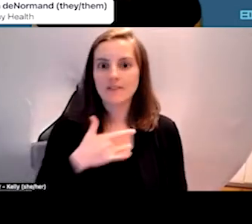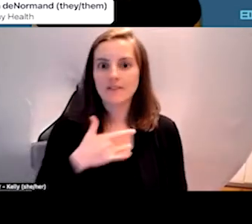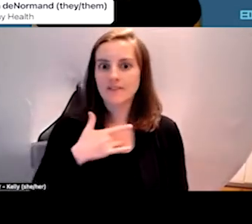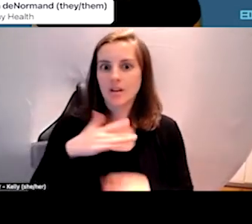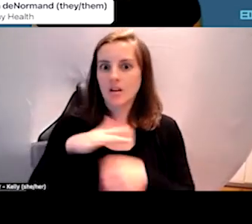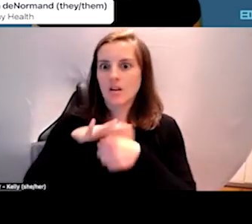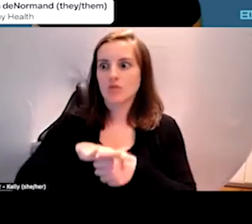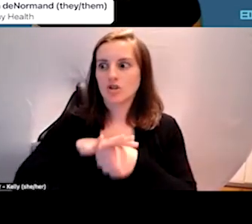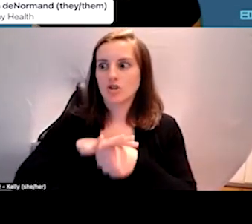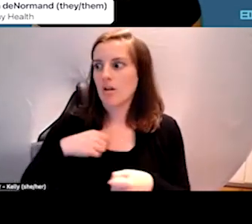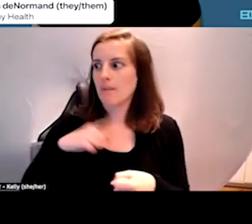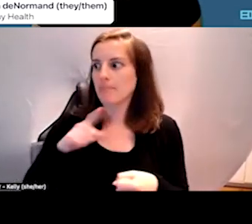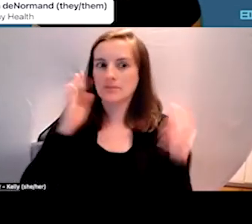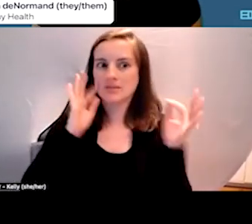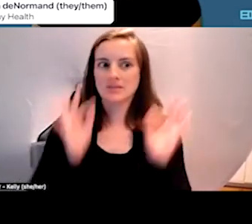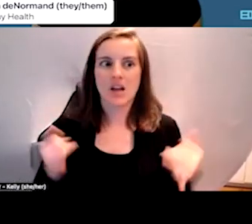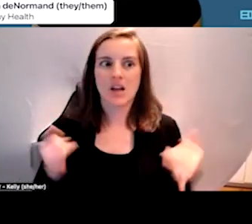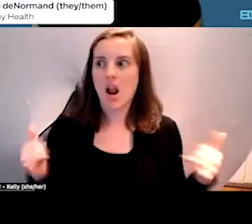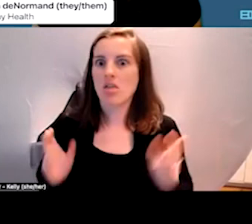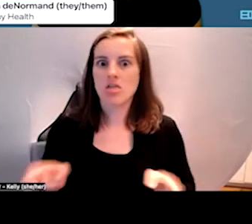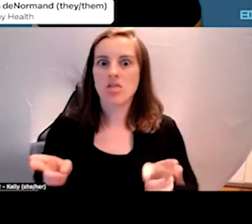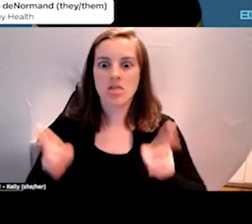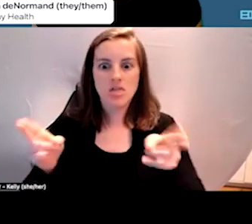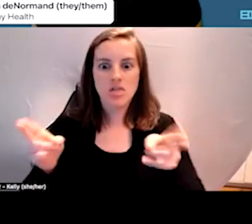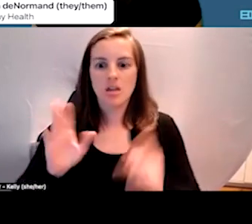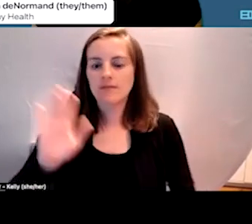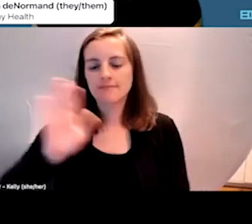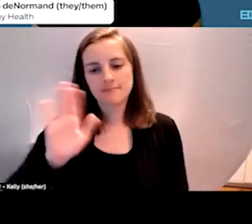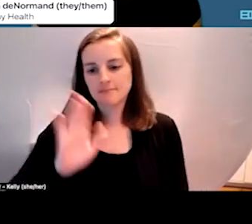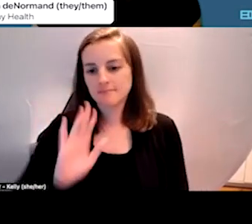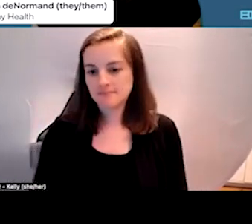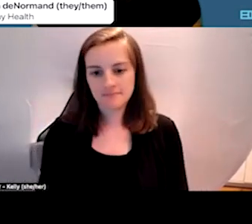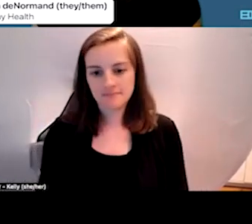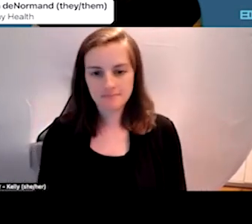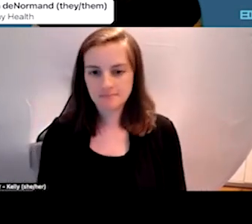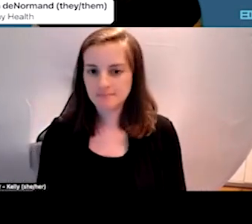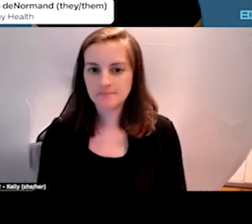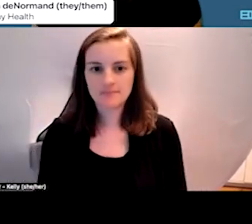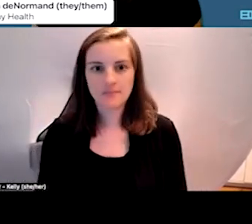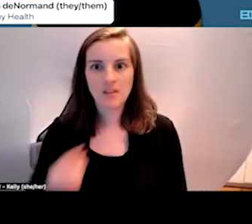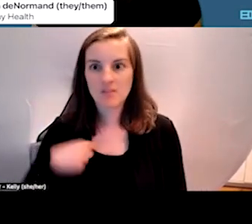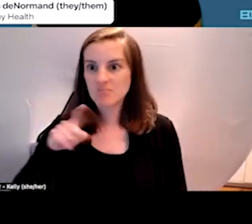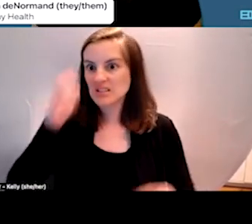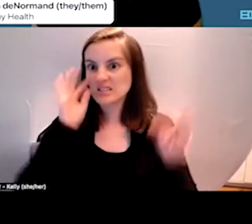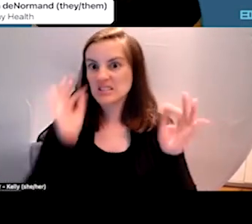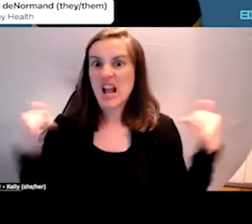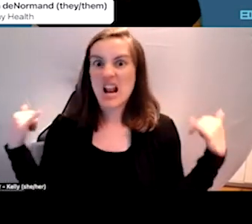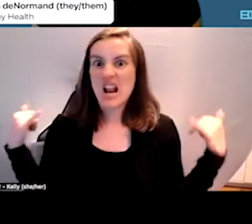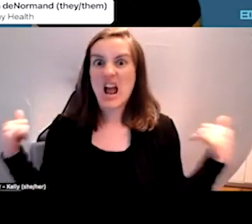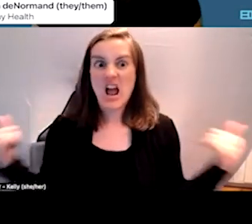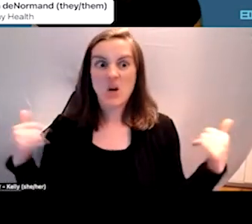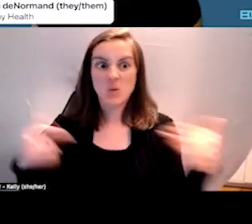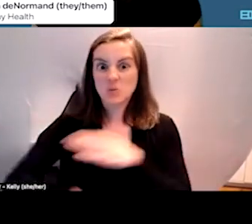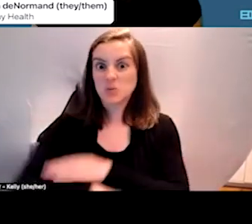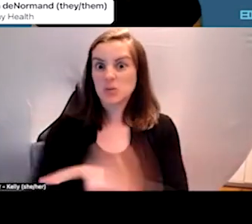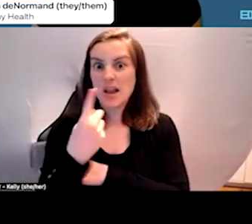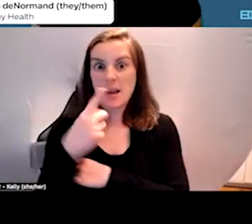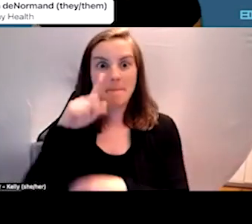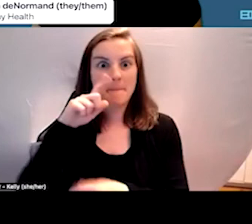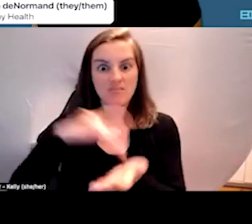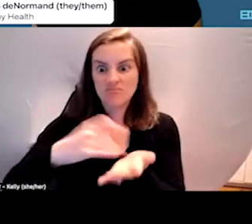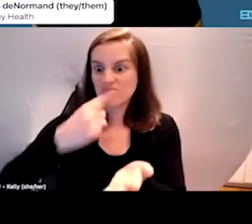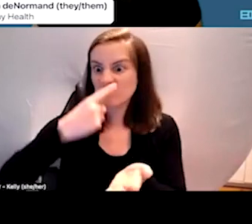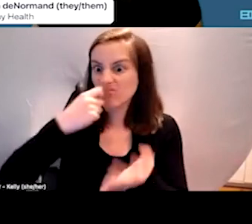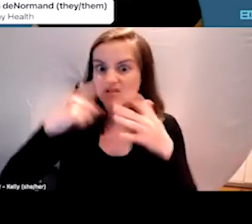a decision, to feel like you have to make a decision today and start a medication today, or have to make a decision